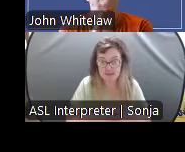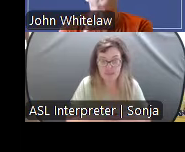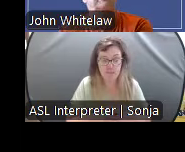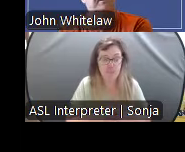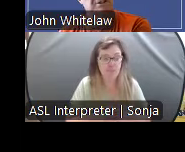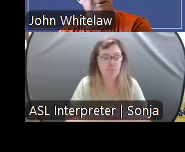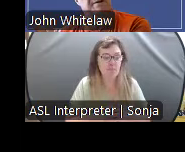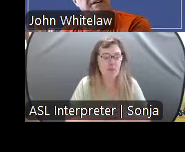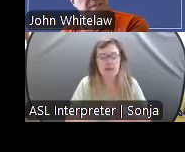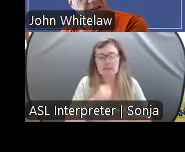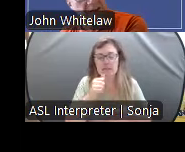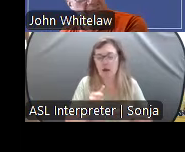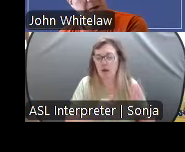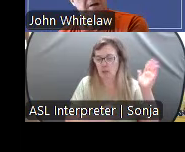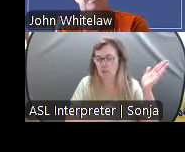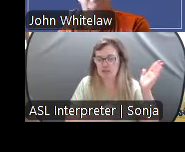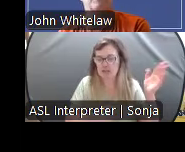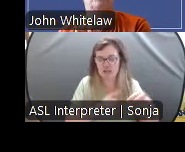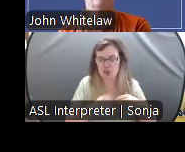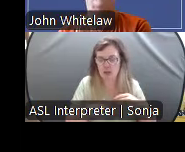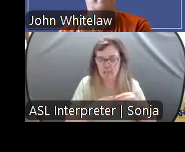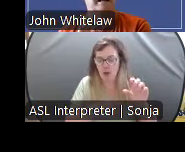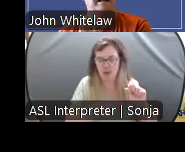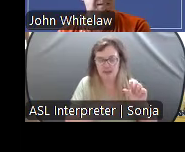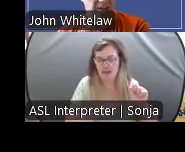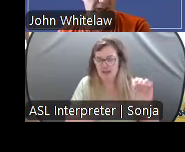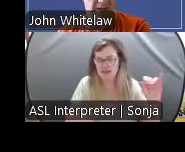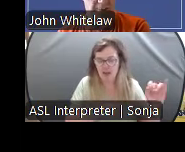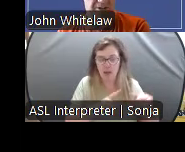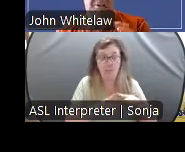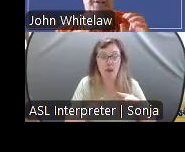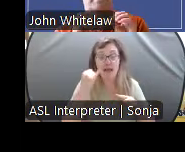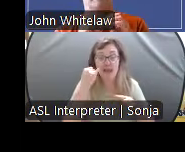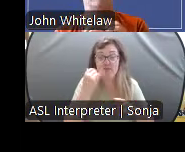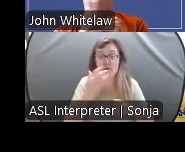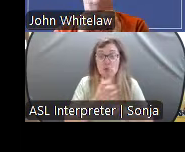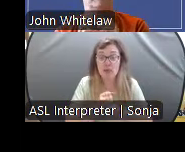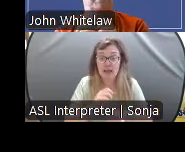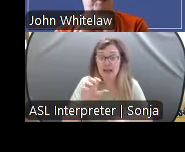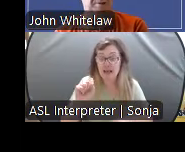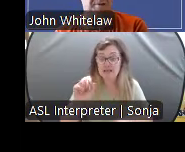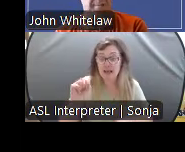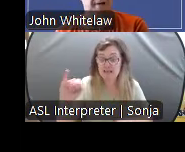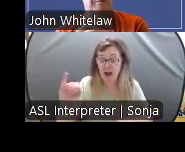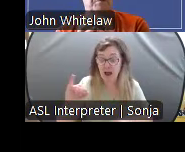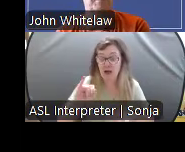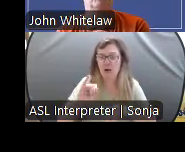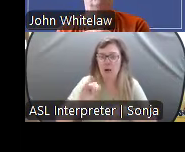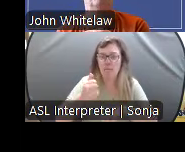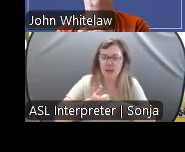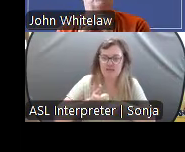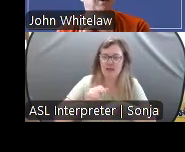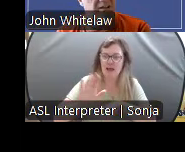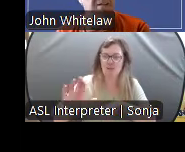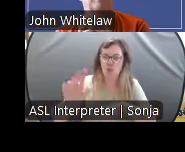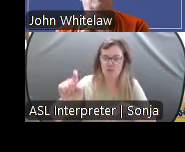a presentation about SSI, but if you are getting SSI, which is the needs-based program for people who